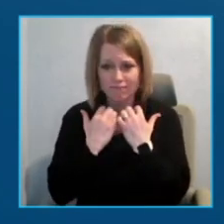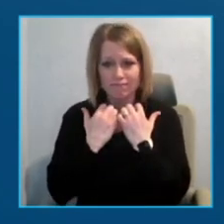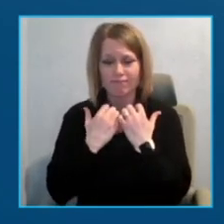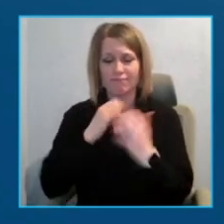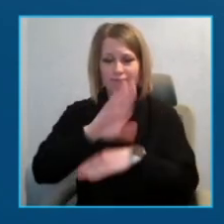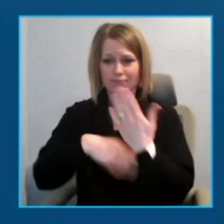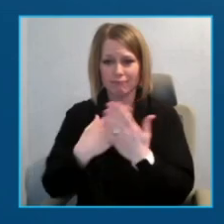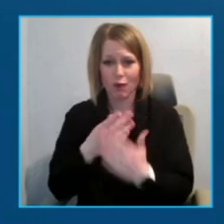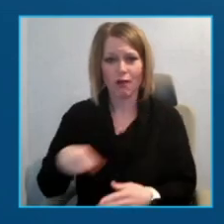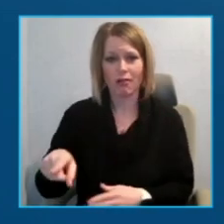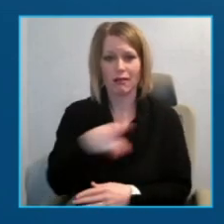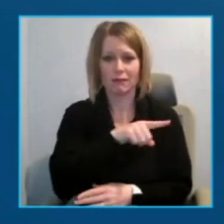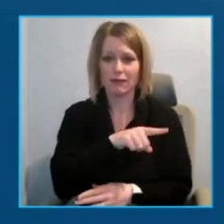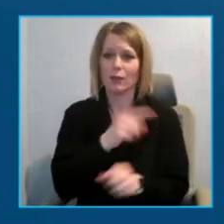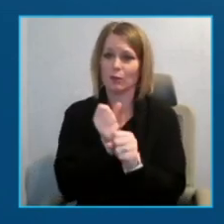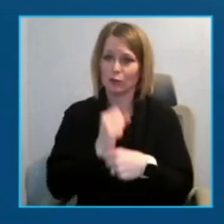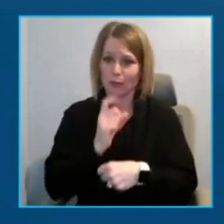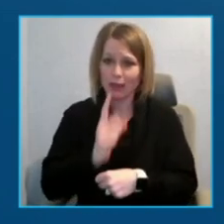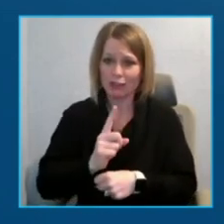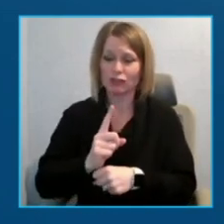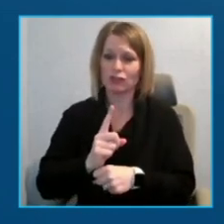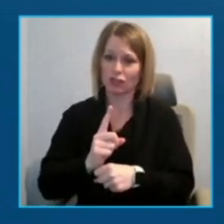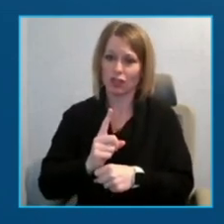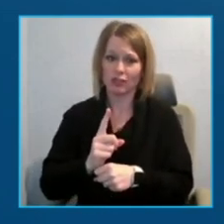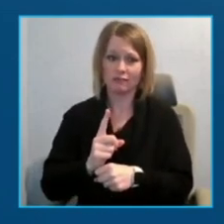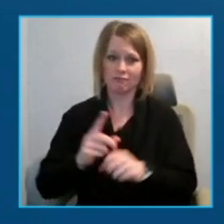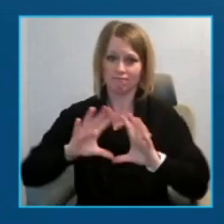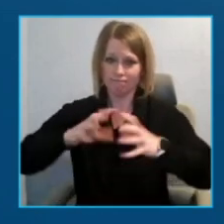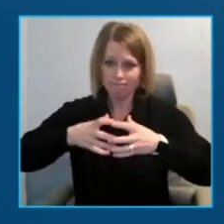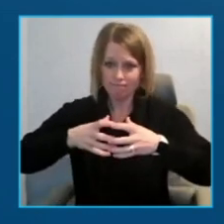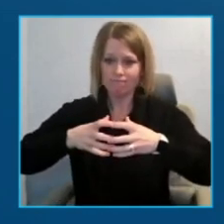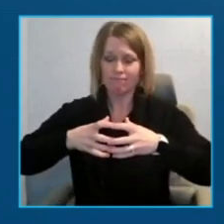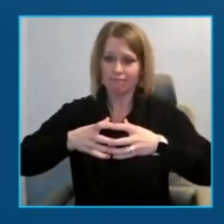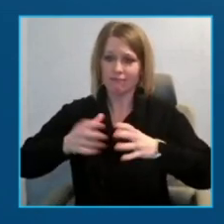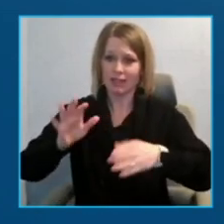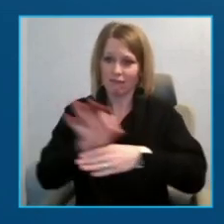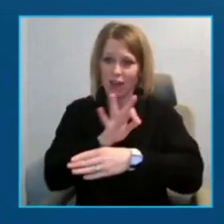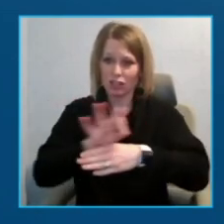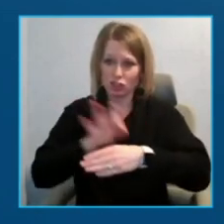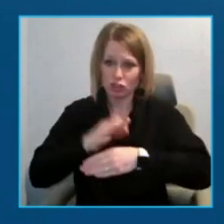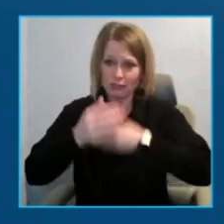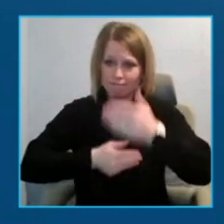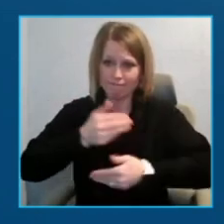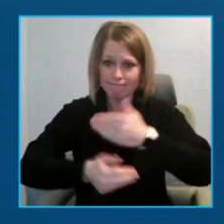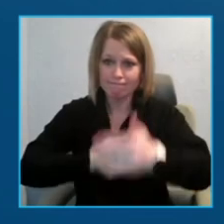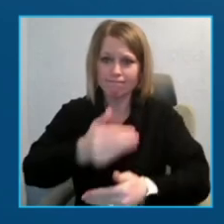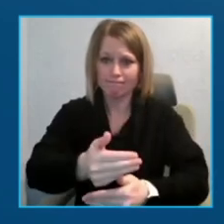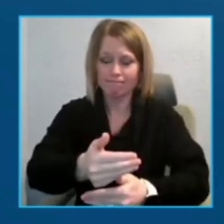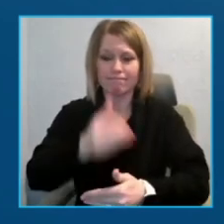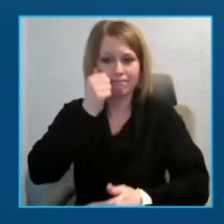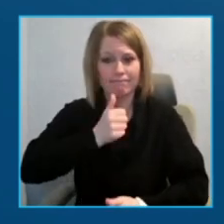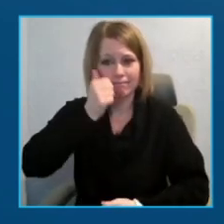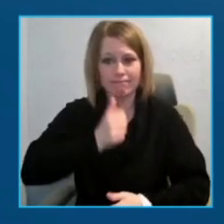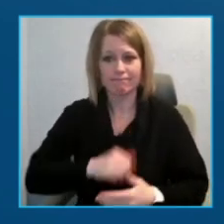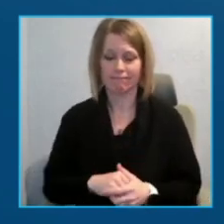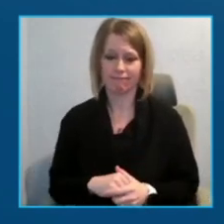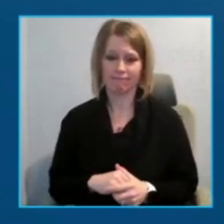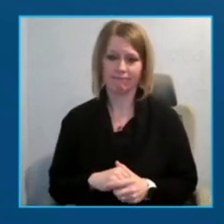party continues to function during these really unprecedented times. I don't know about